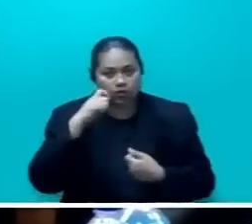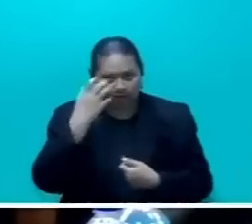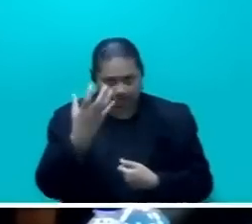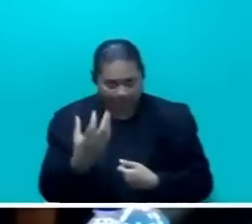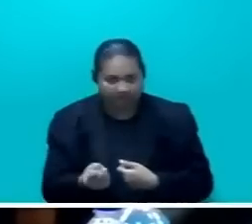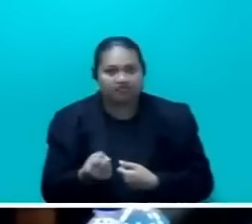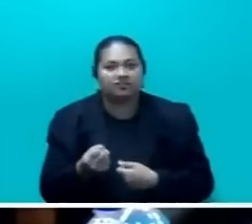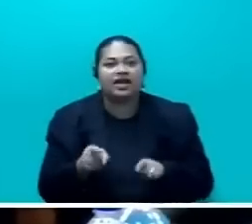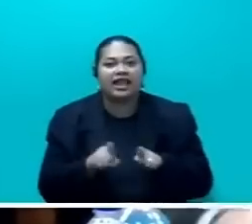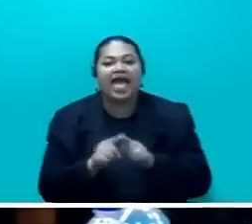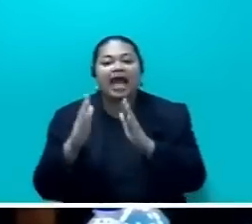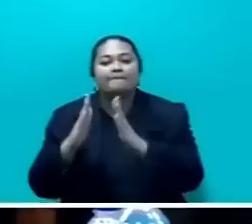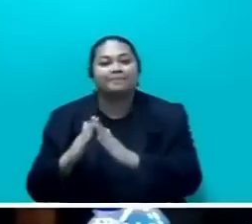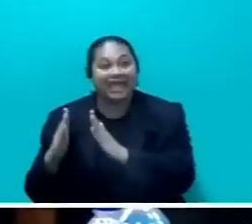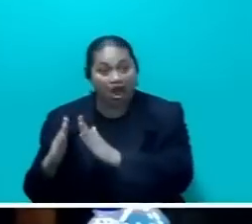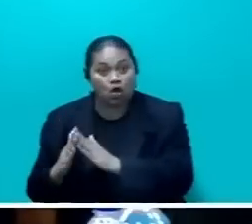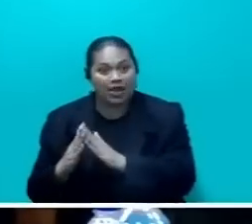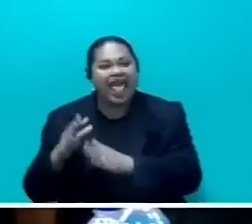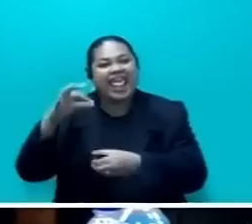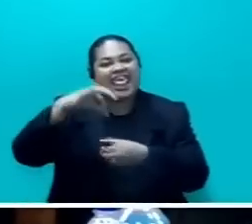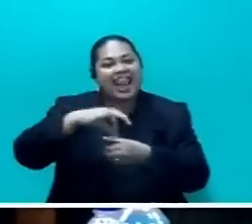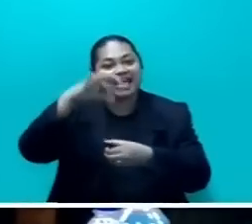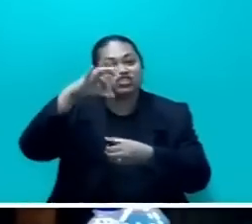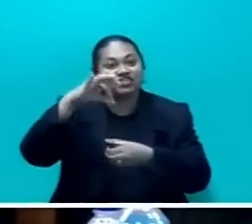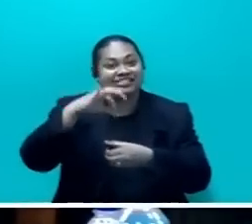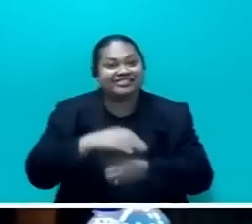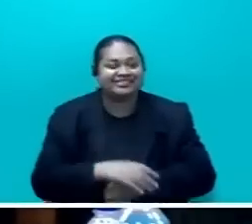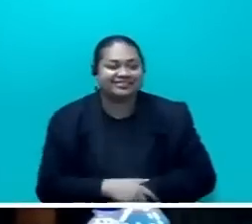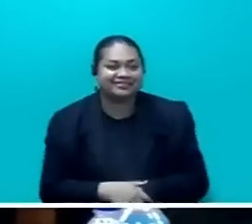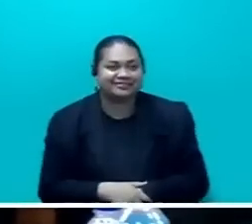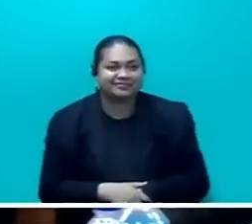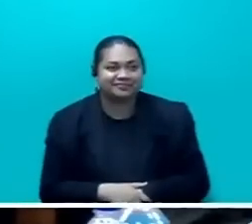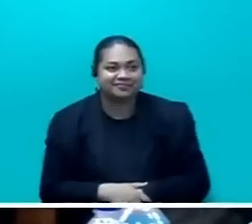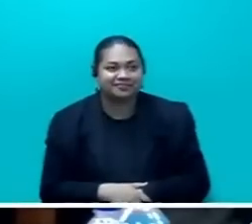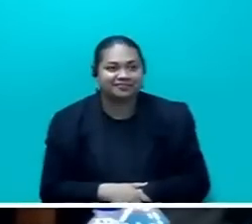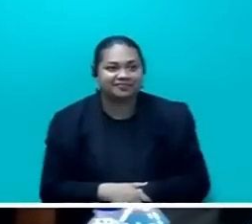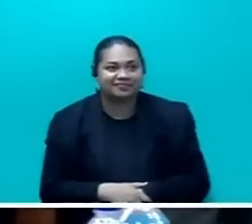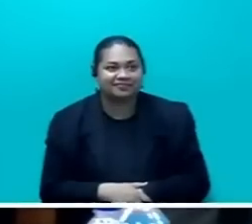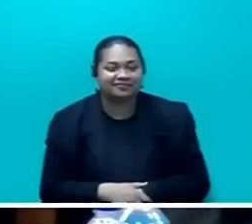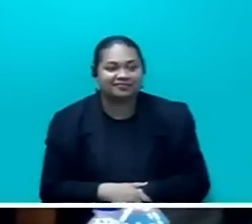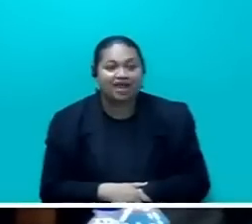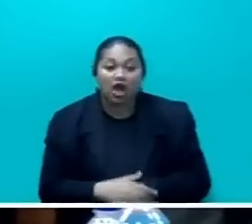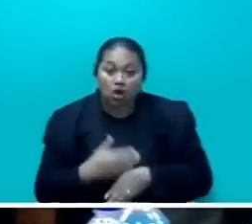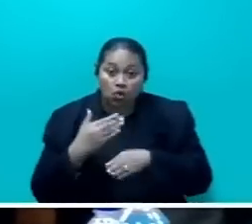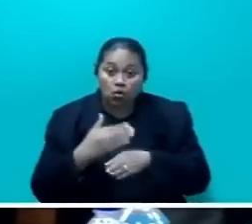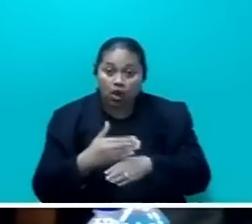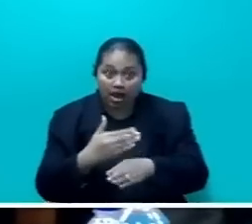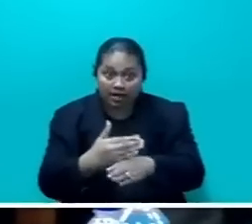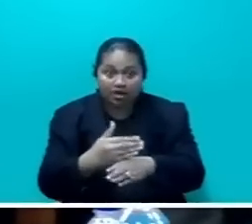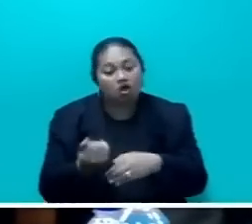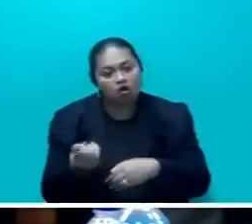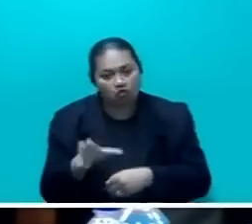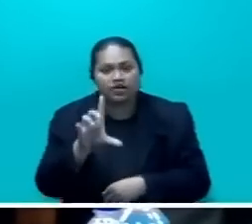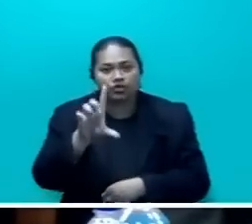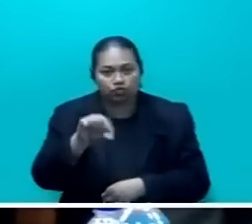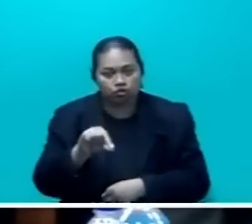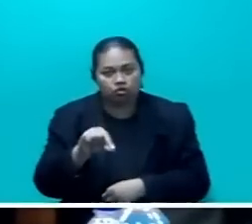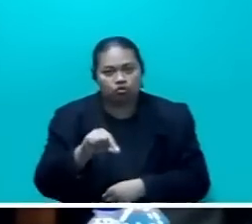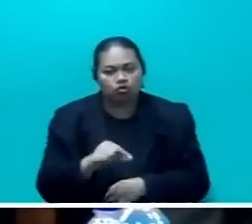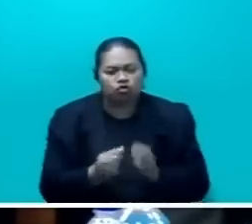elections. And the Honourable Minister also pointed out that the work is being done to review